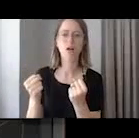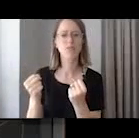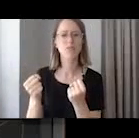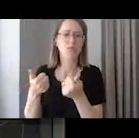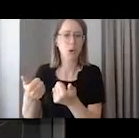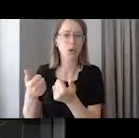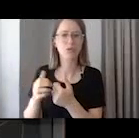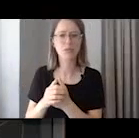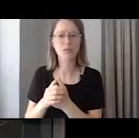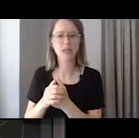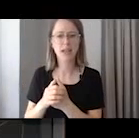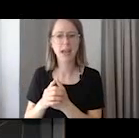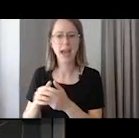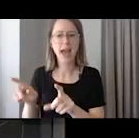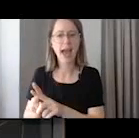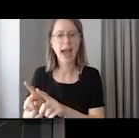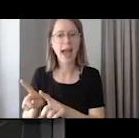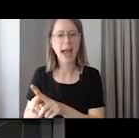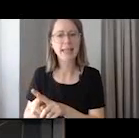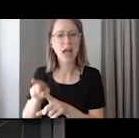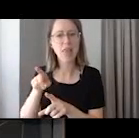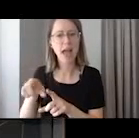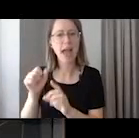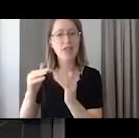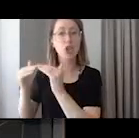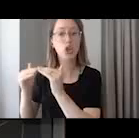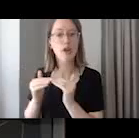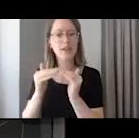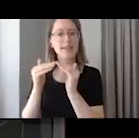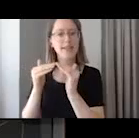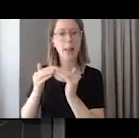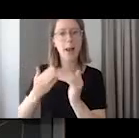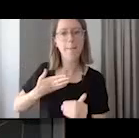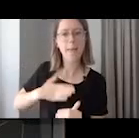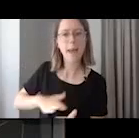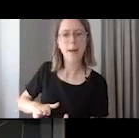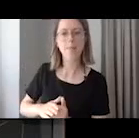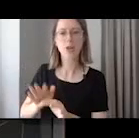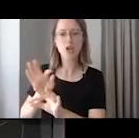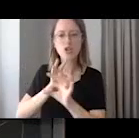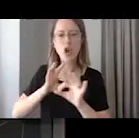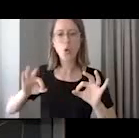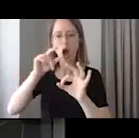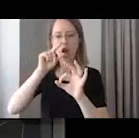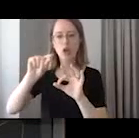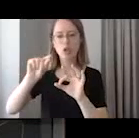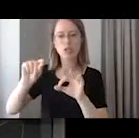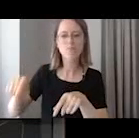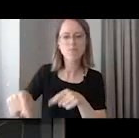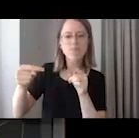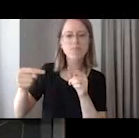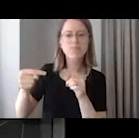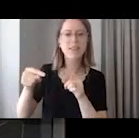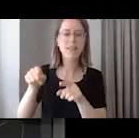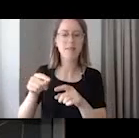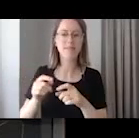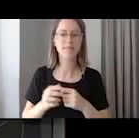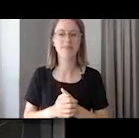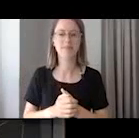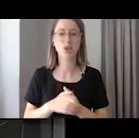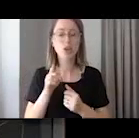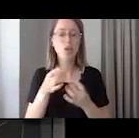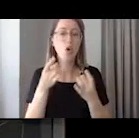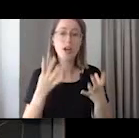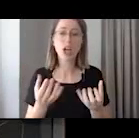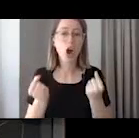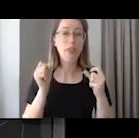good, and they have universal appeal. There is no one who can argue against them. Now, so you've already got that.